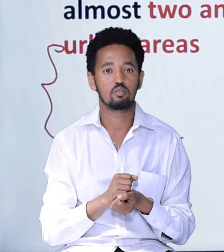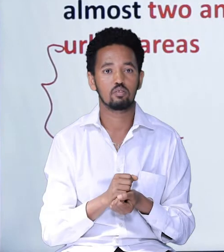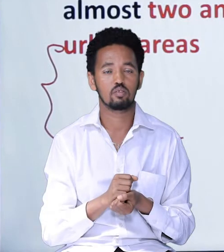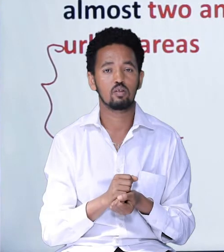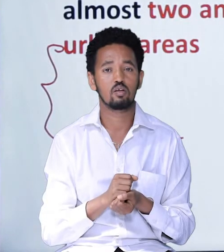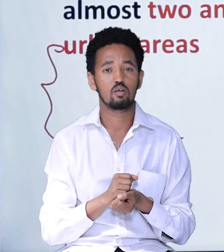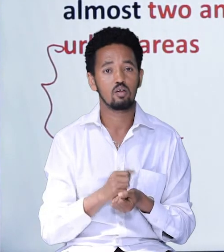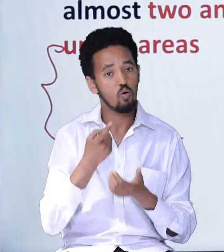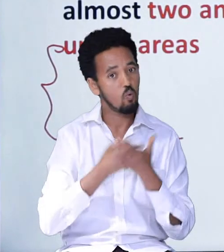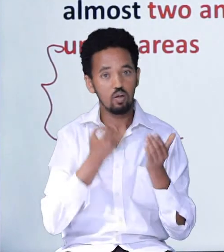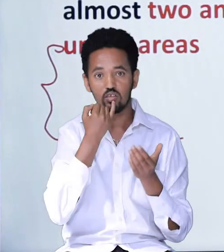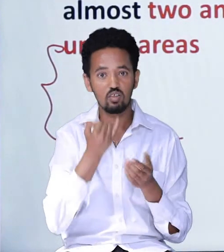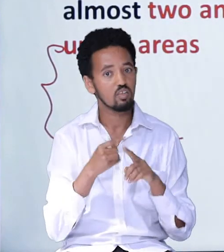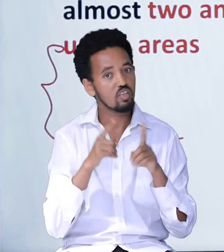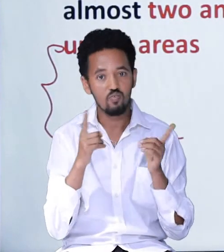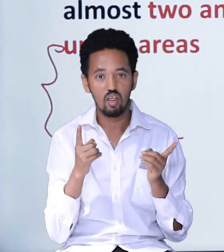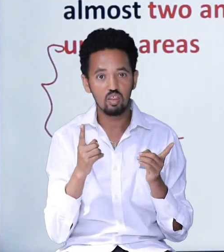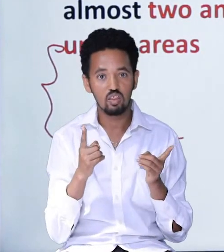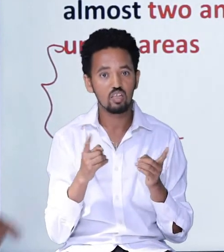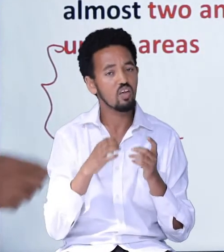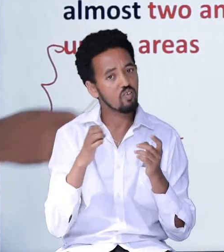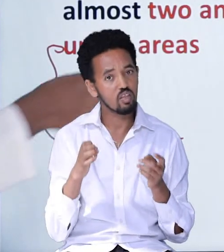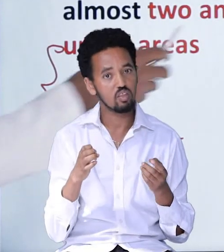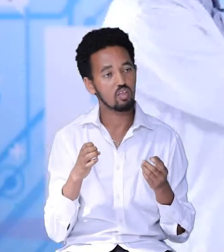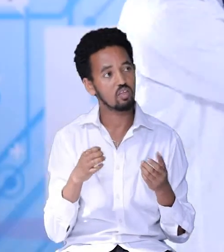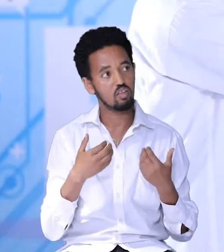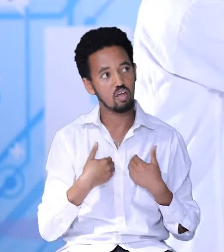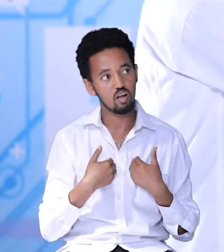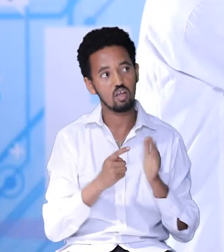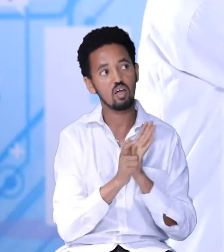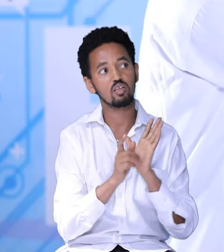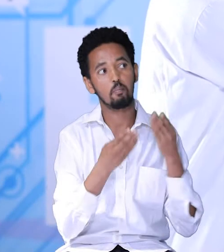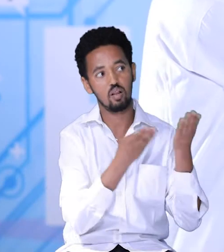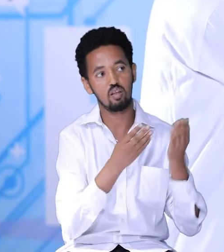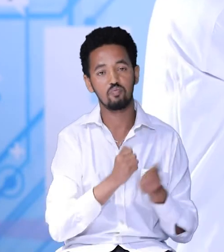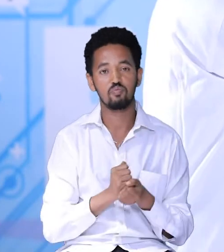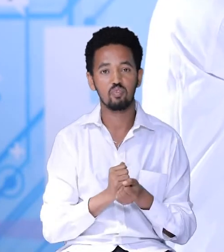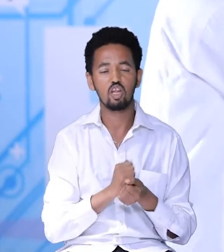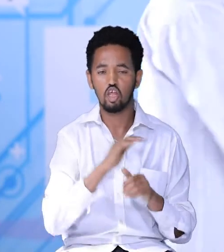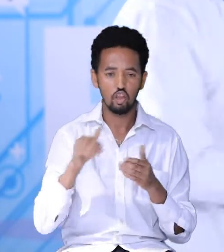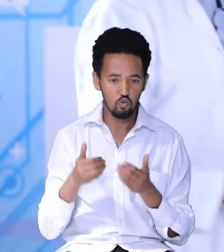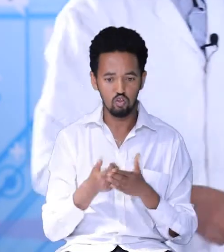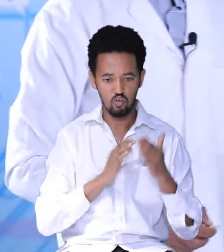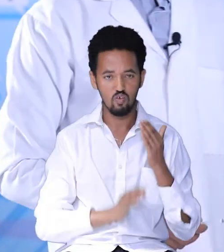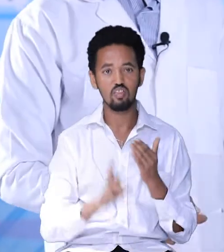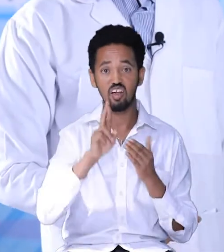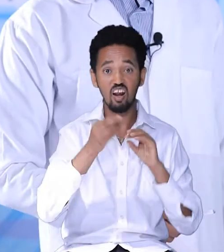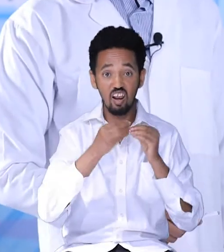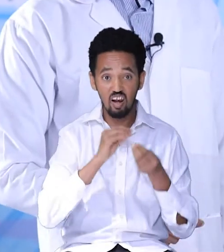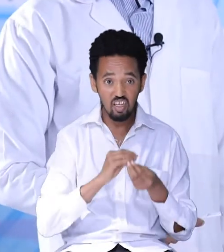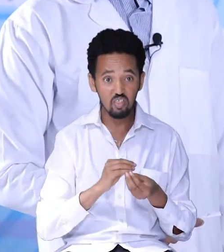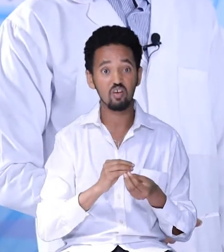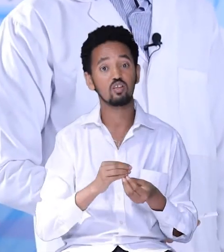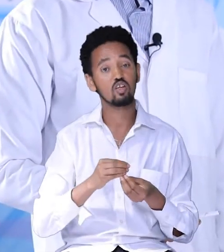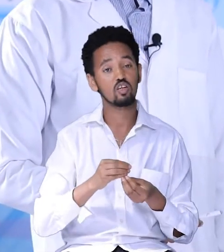What is the evidence? The evidence is here. For example, the total fertility rate in the rural